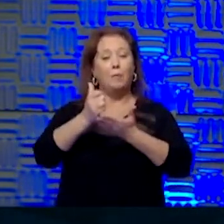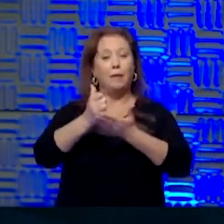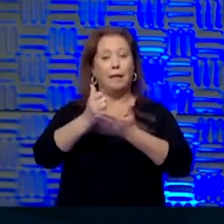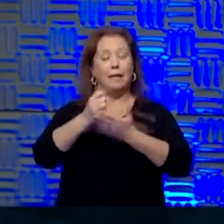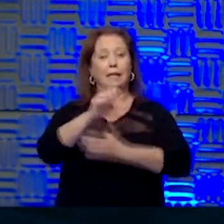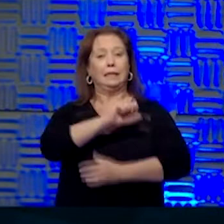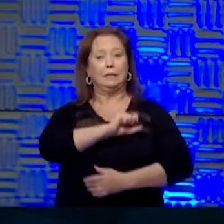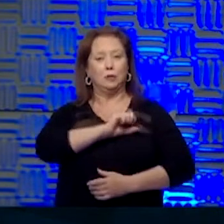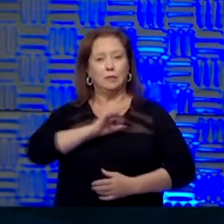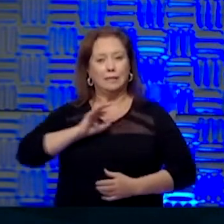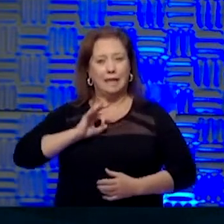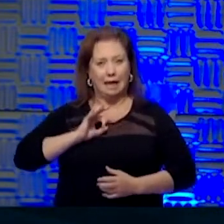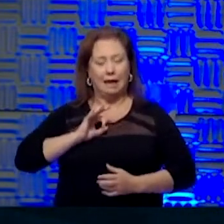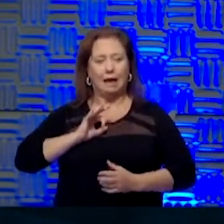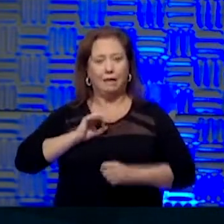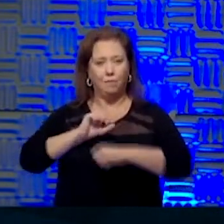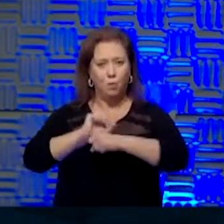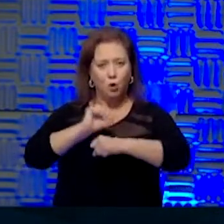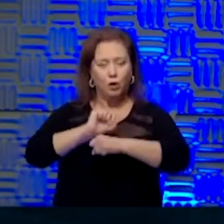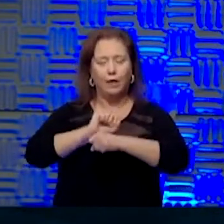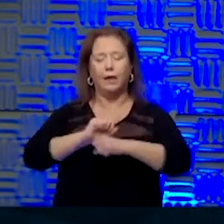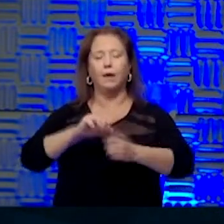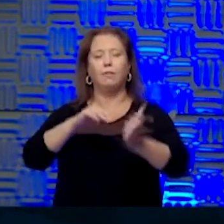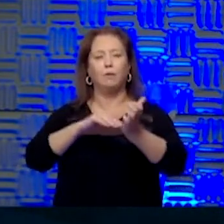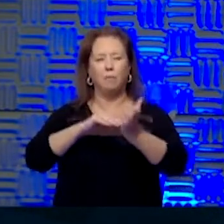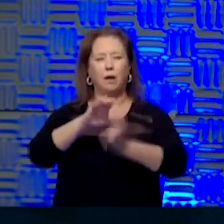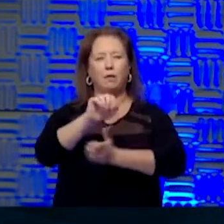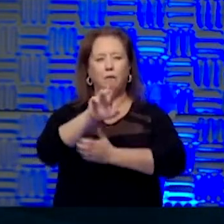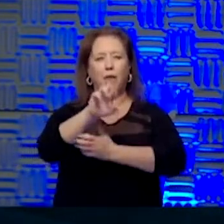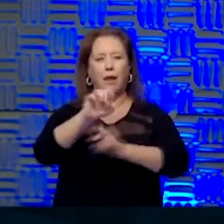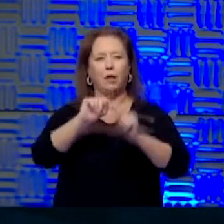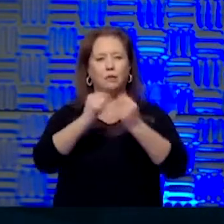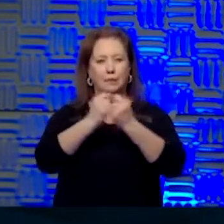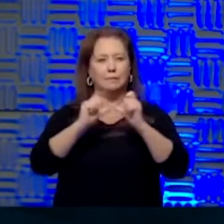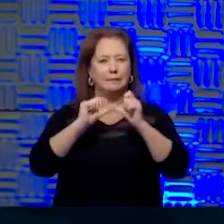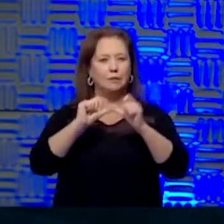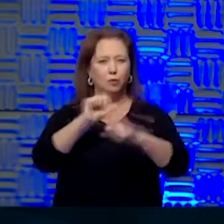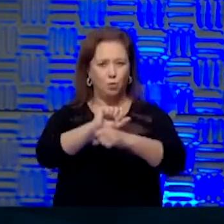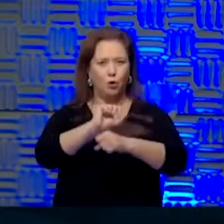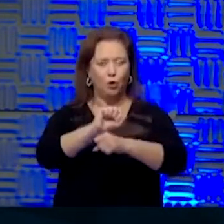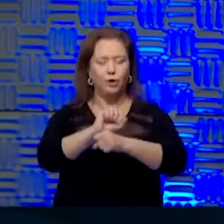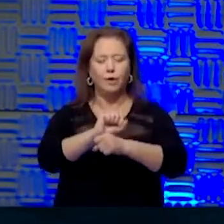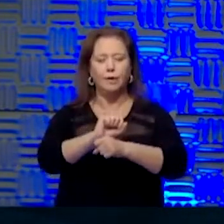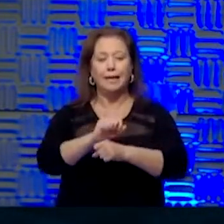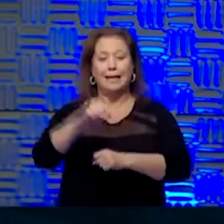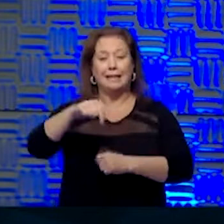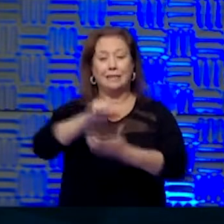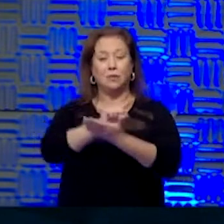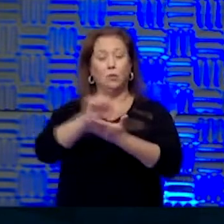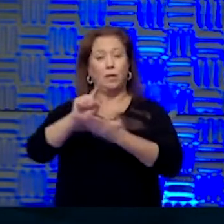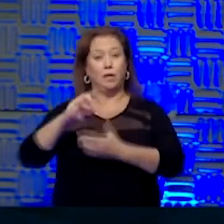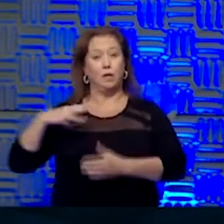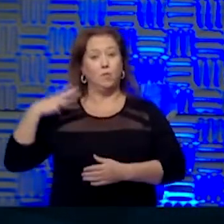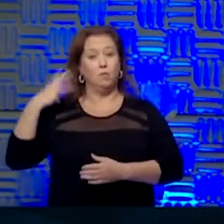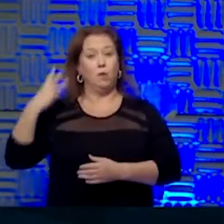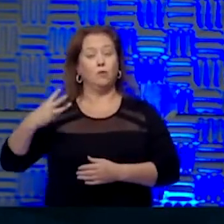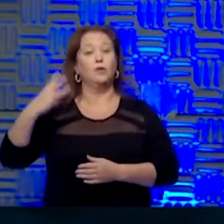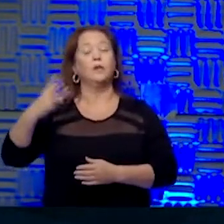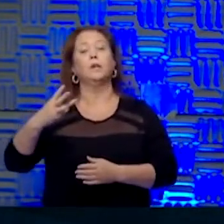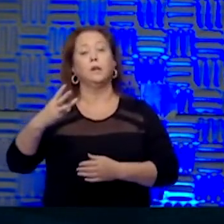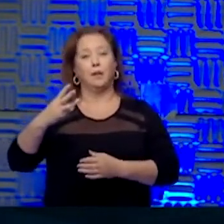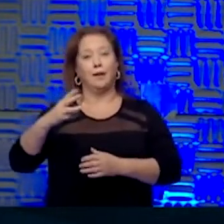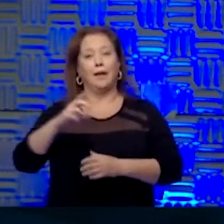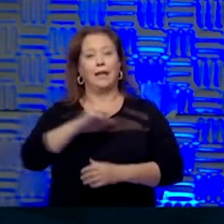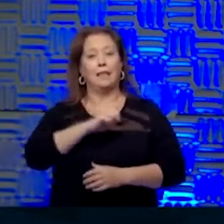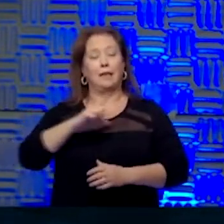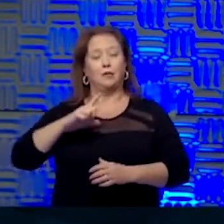staff, their medical care teams on the job. This week in Washington, in particular, a piece of